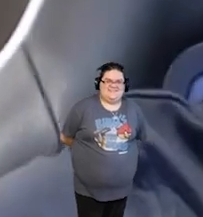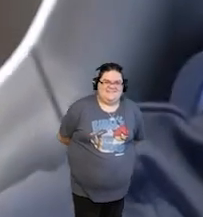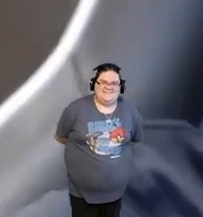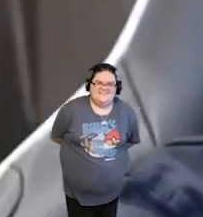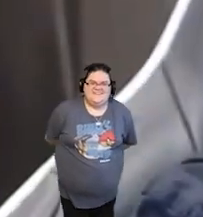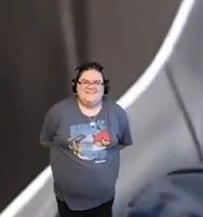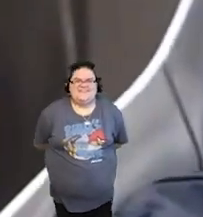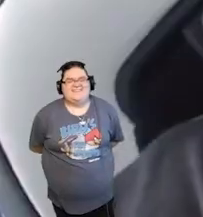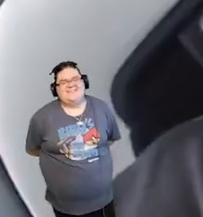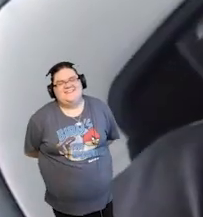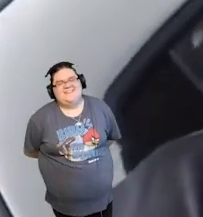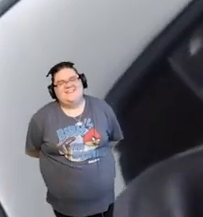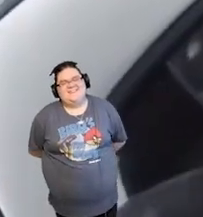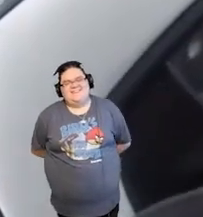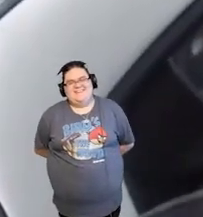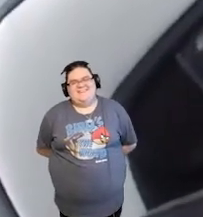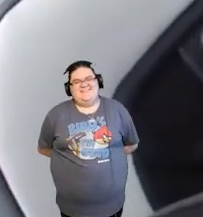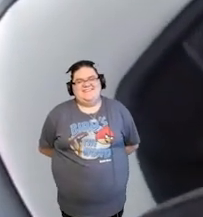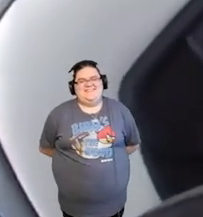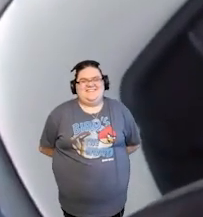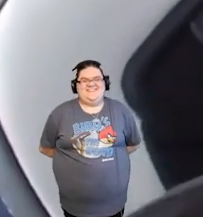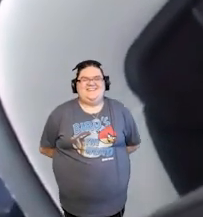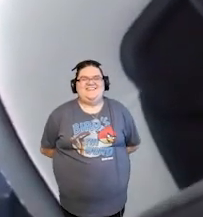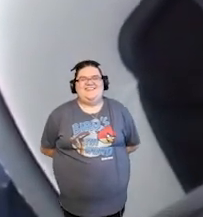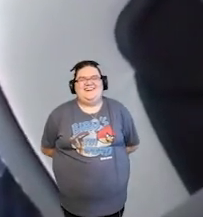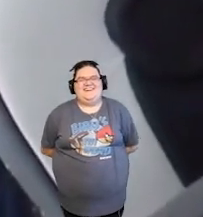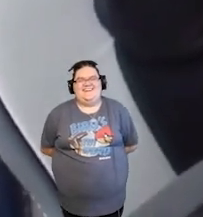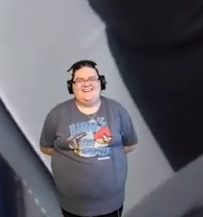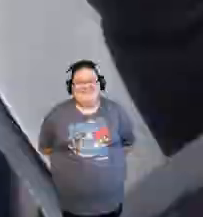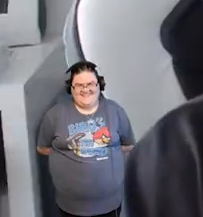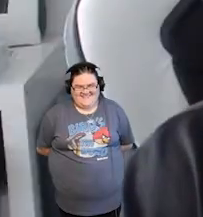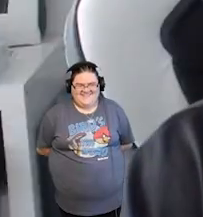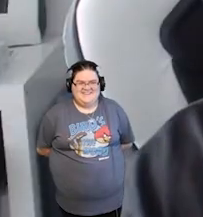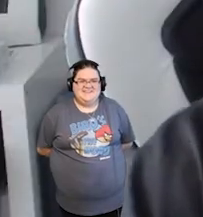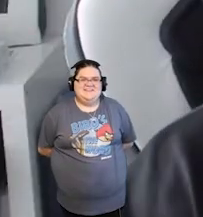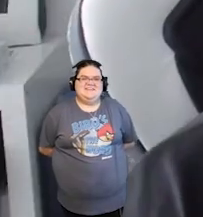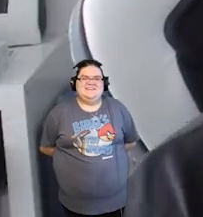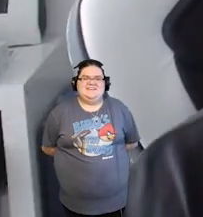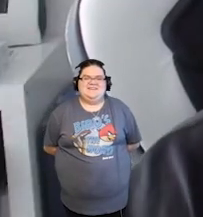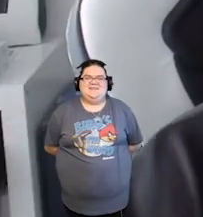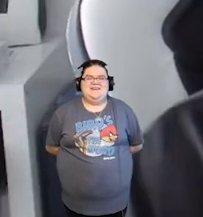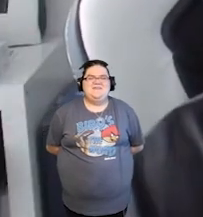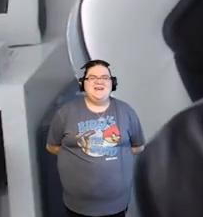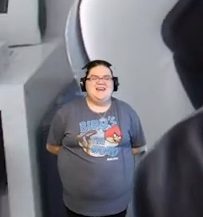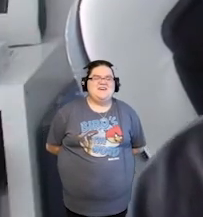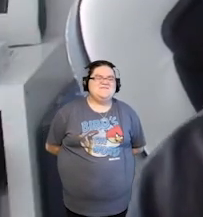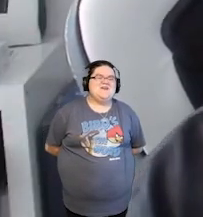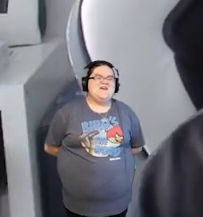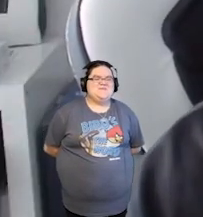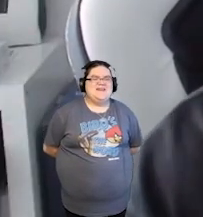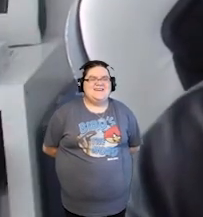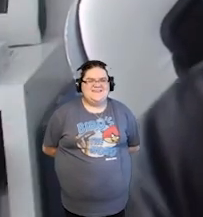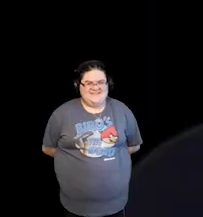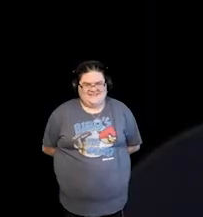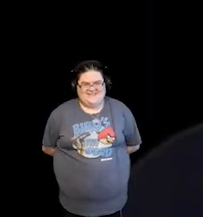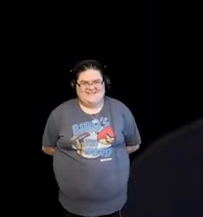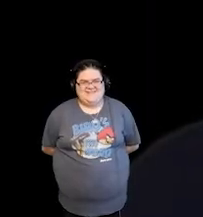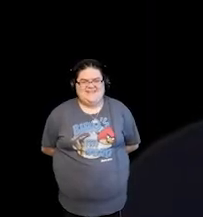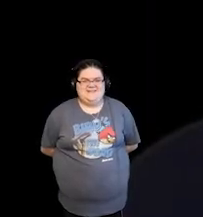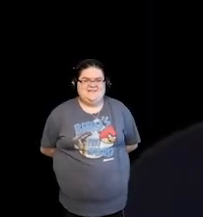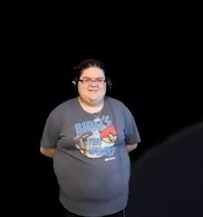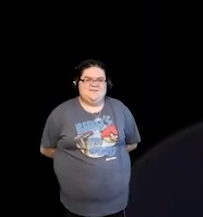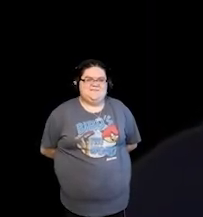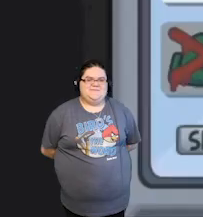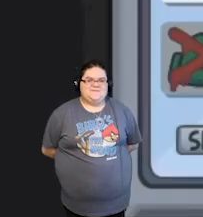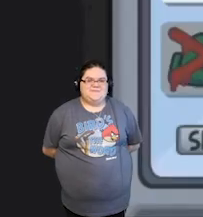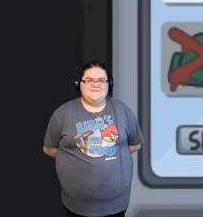fucking bro, JJ, I'm mean, so scared, bro. JJ, please leave me alone, bro. Leave me alone, bro, please. Where's the